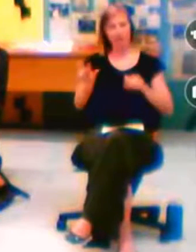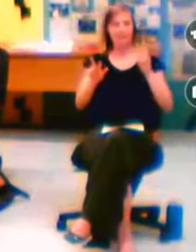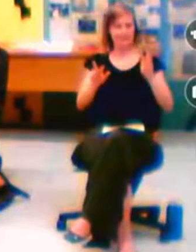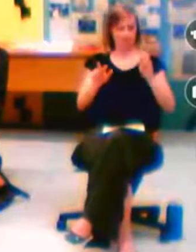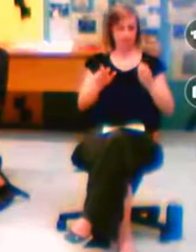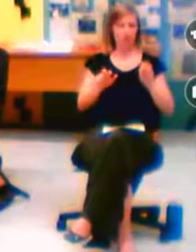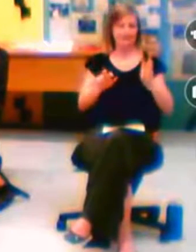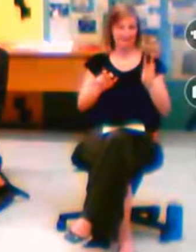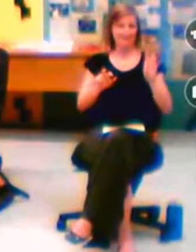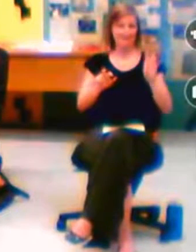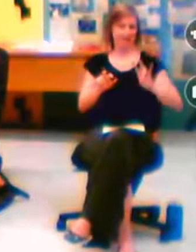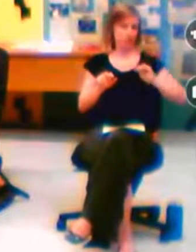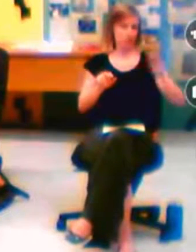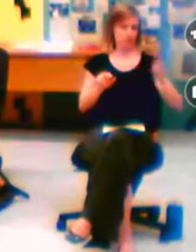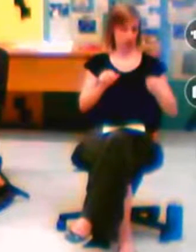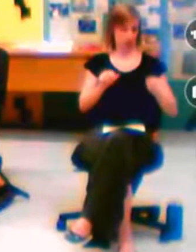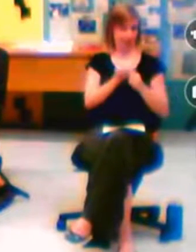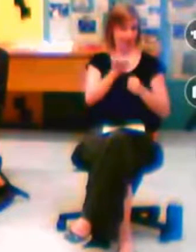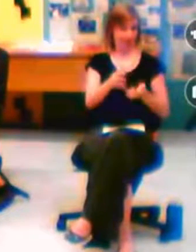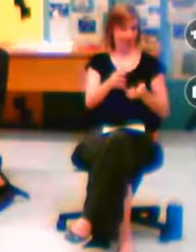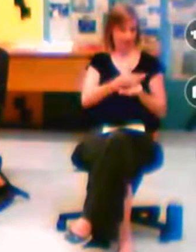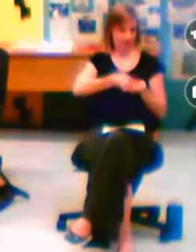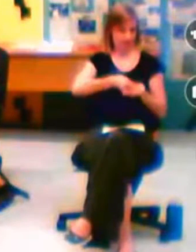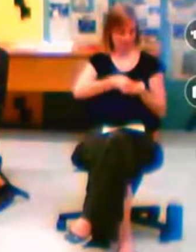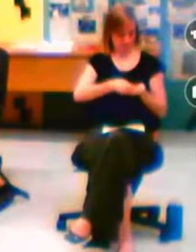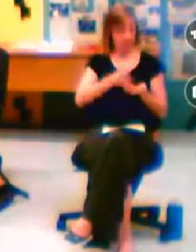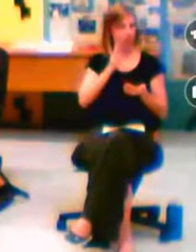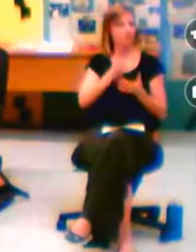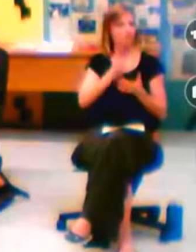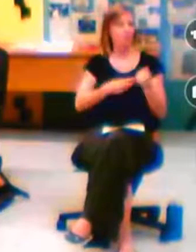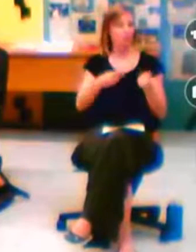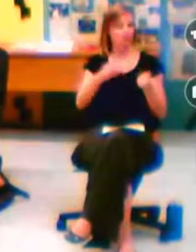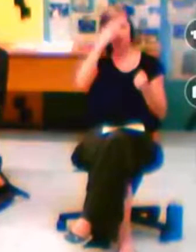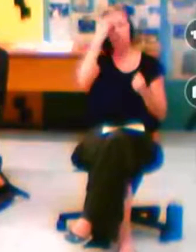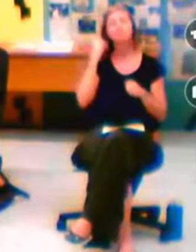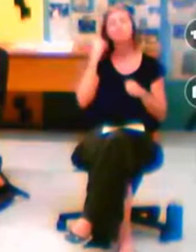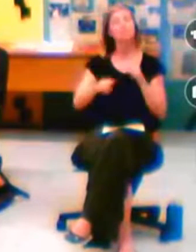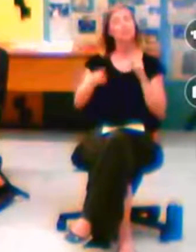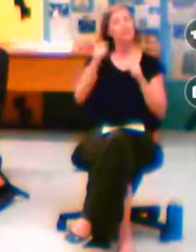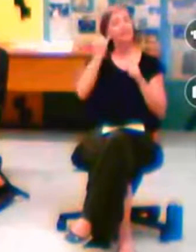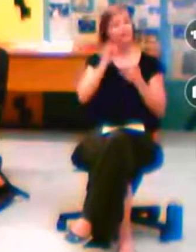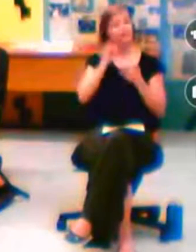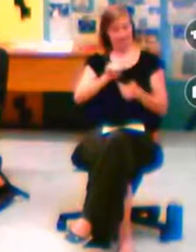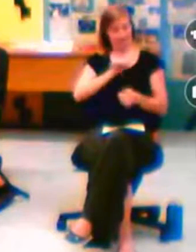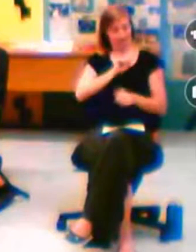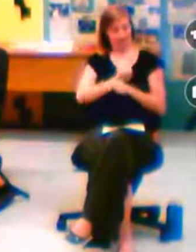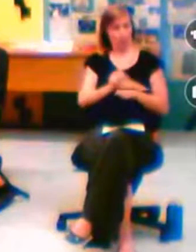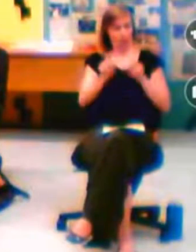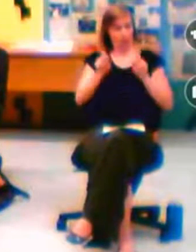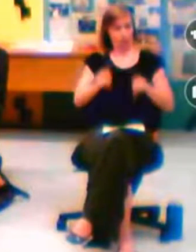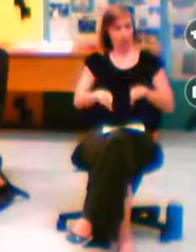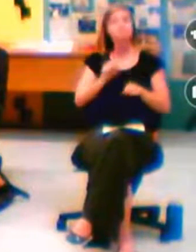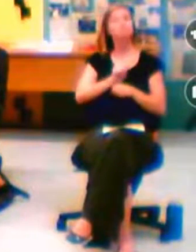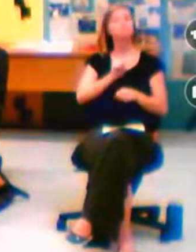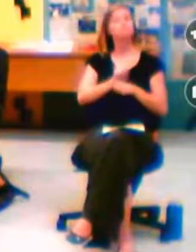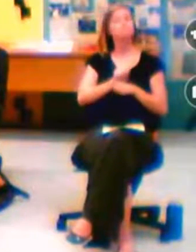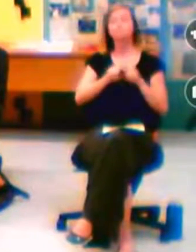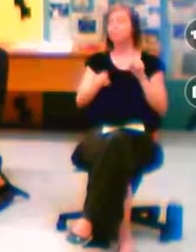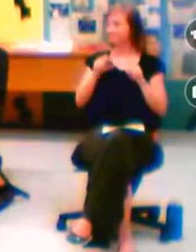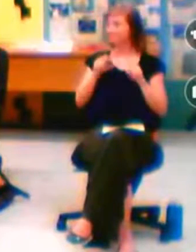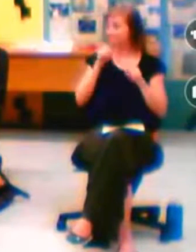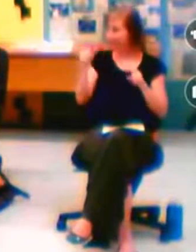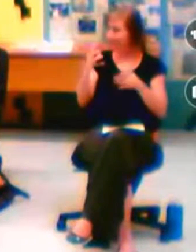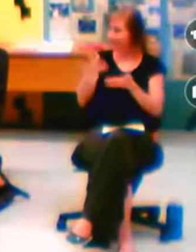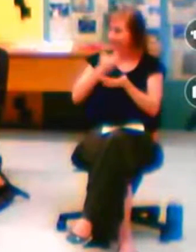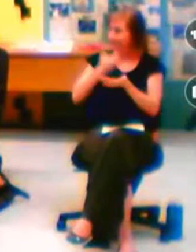are self-employed and who are paying themselves income will pay the 3.33 and 6.67%